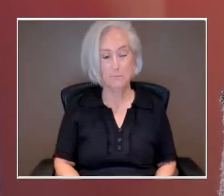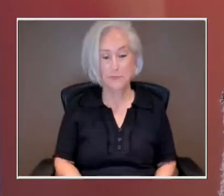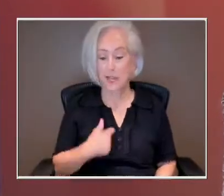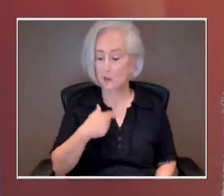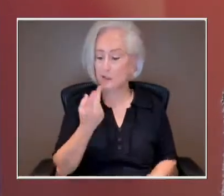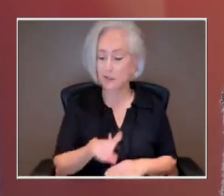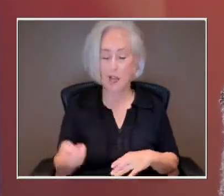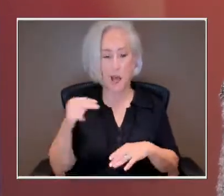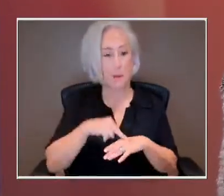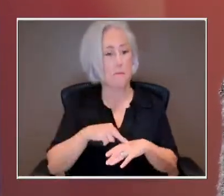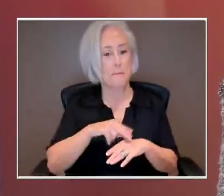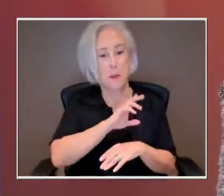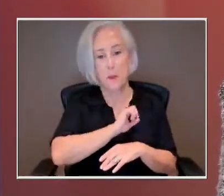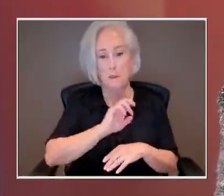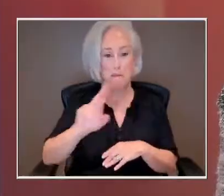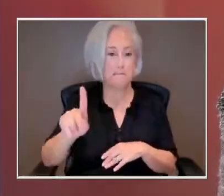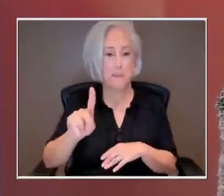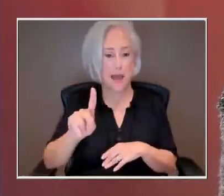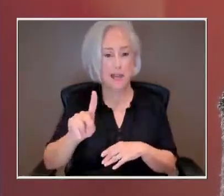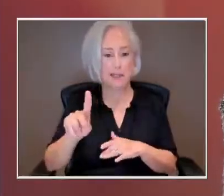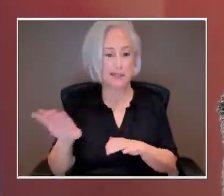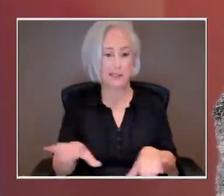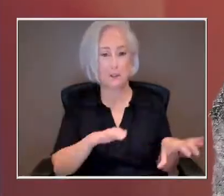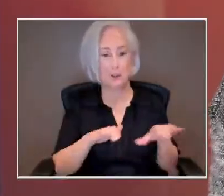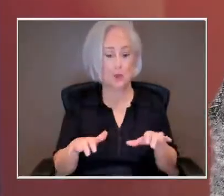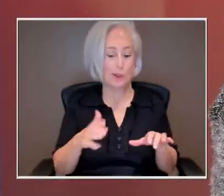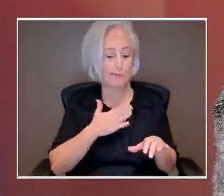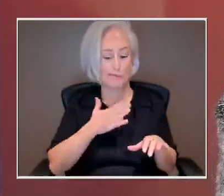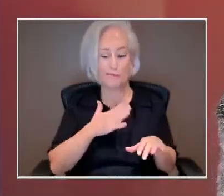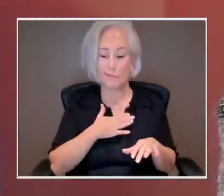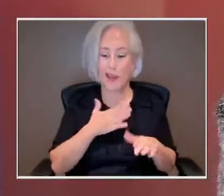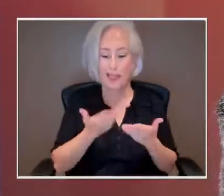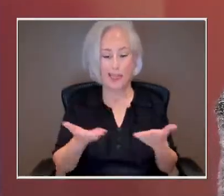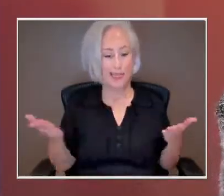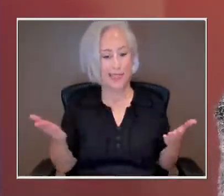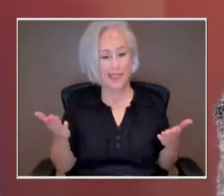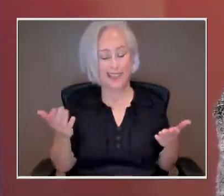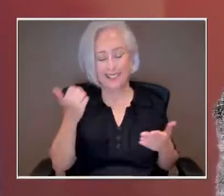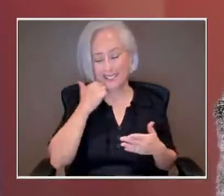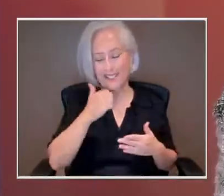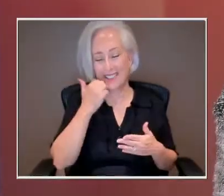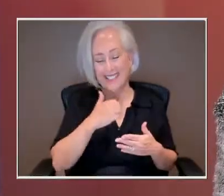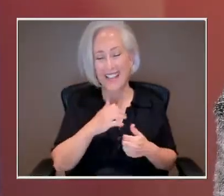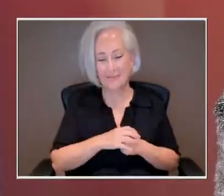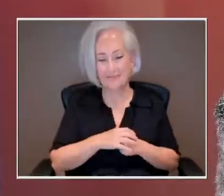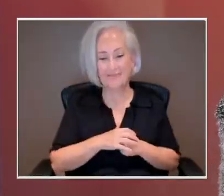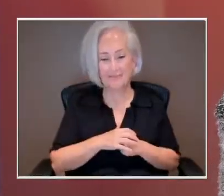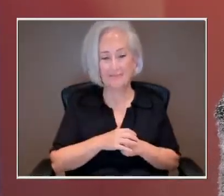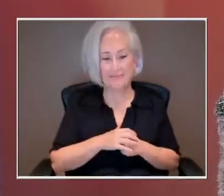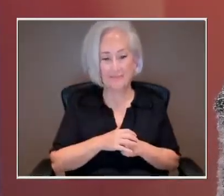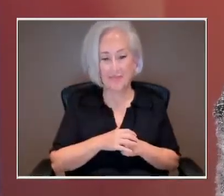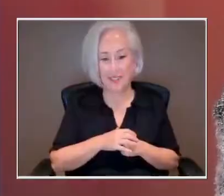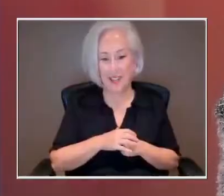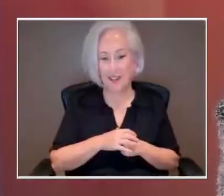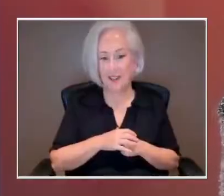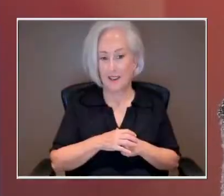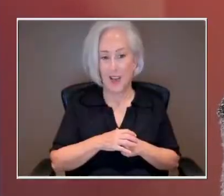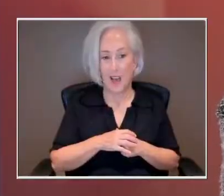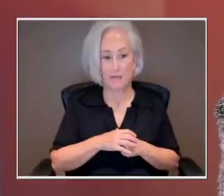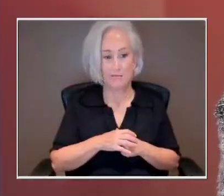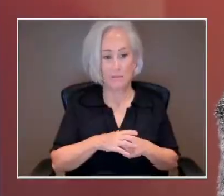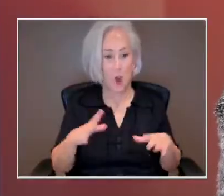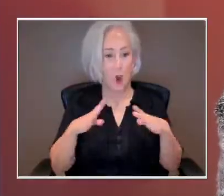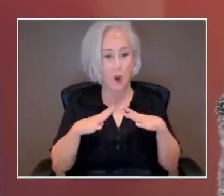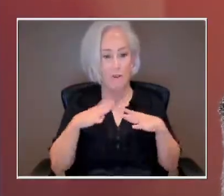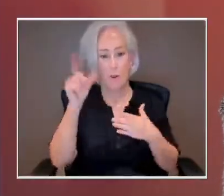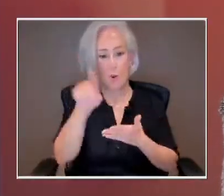back doing Nicole. Yeah, doing more normal things, and I had just taken a week off and then was back to work after